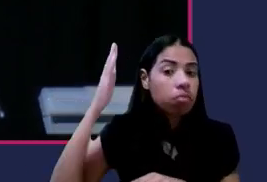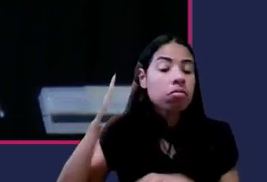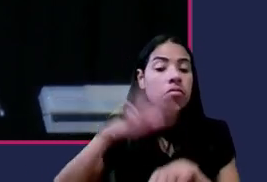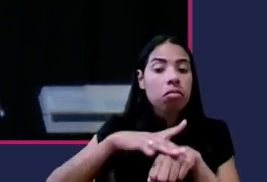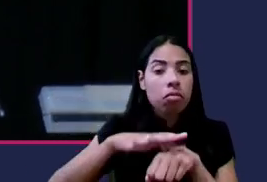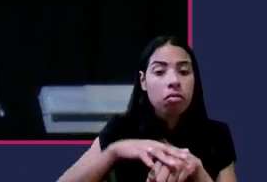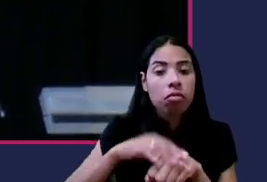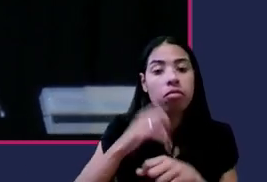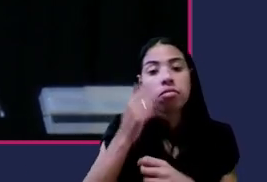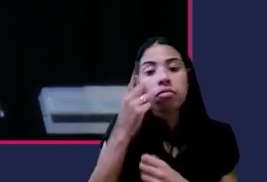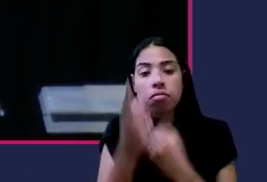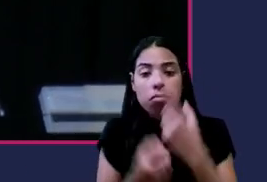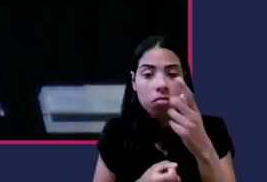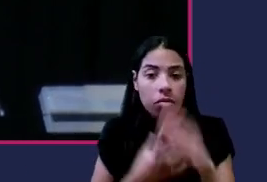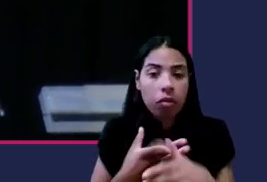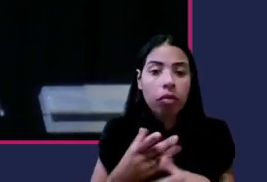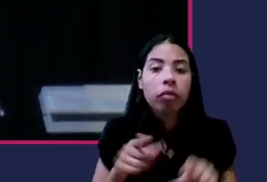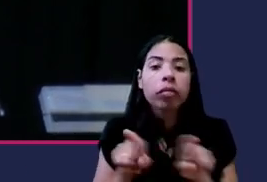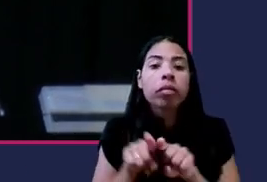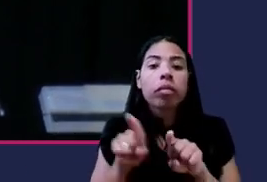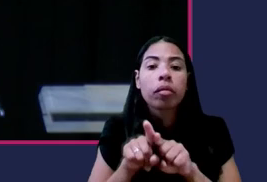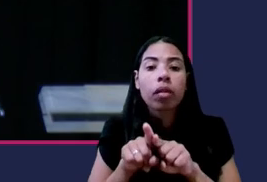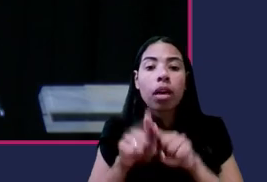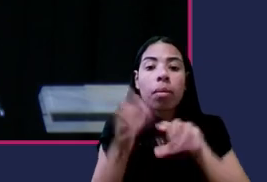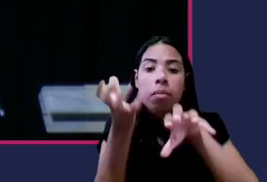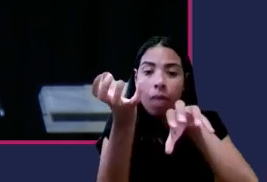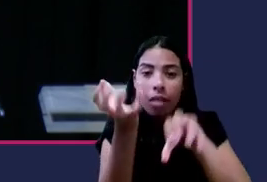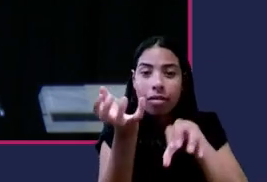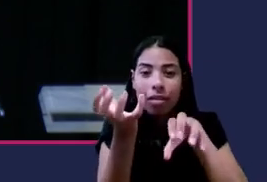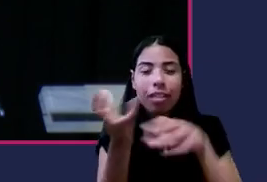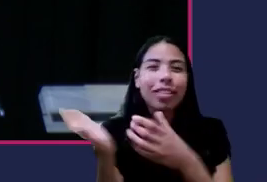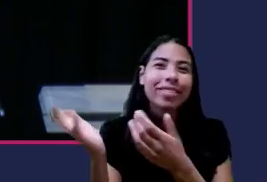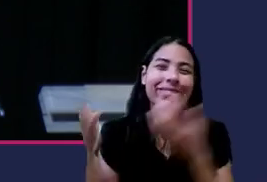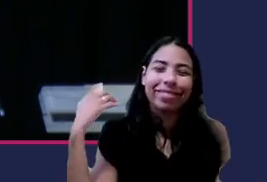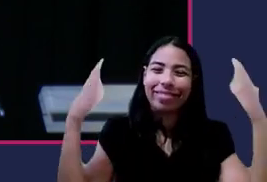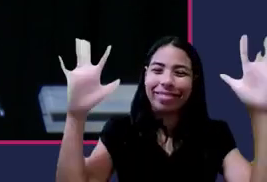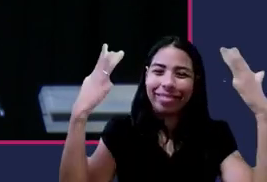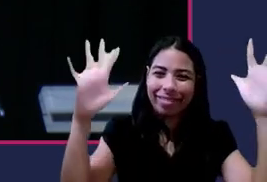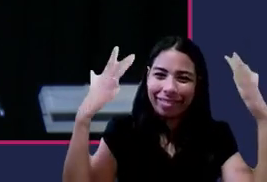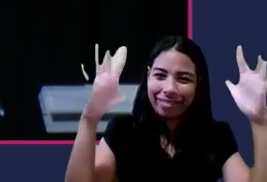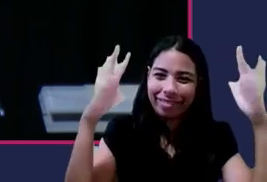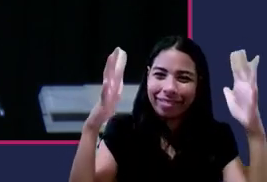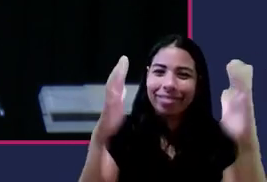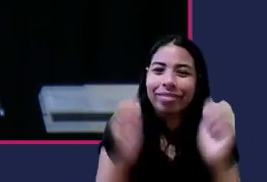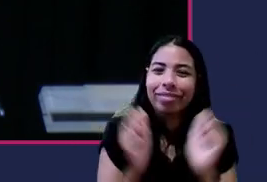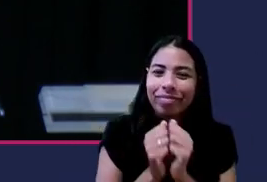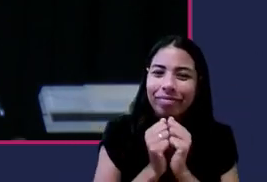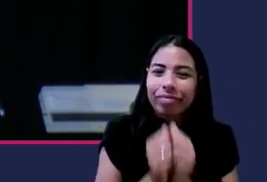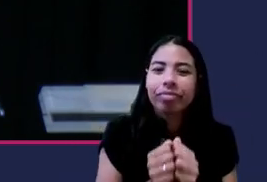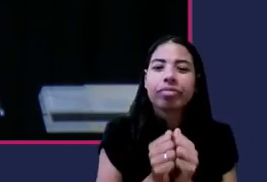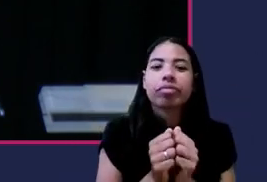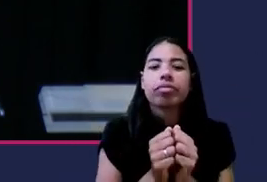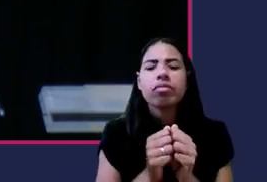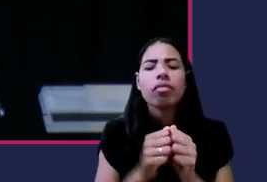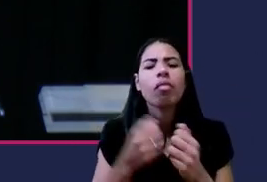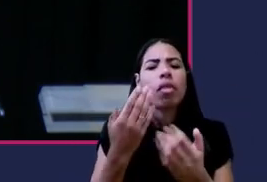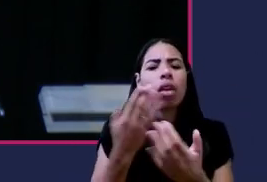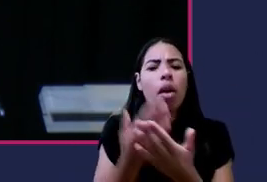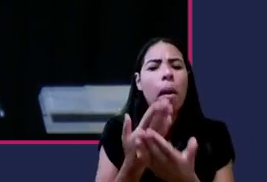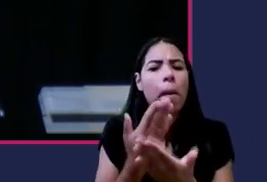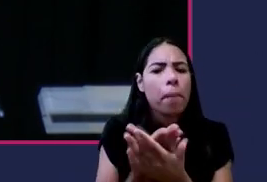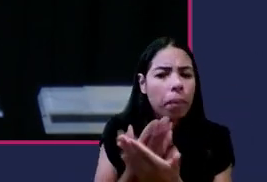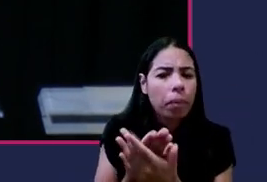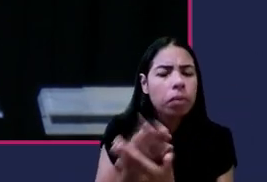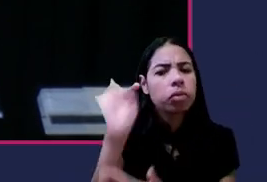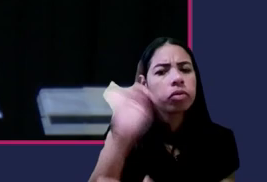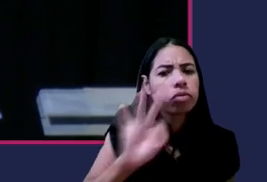Secretariat for Rare Disease. Our group from the University of Brasília, making some noise